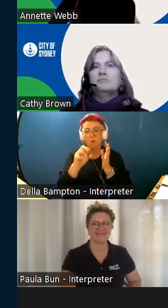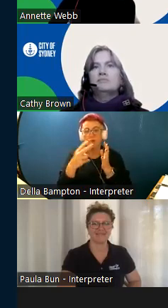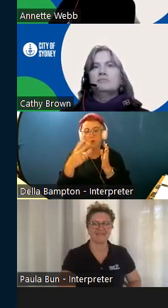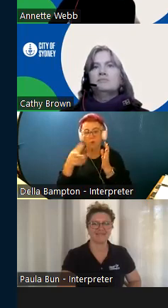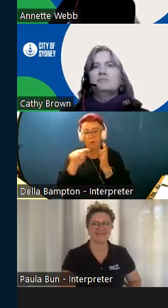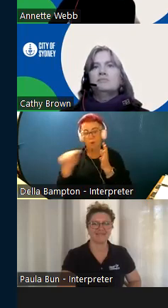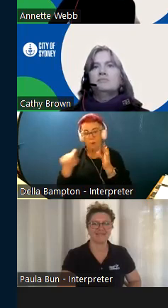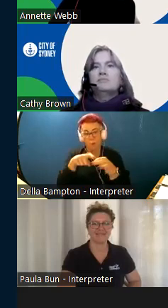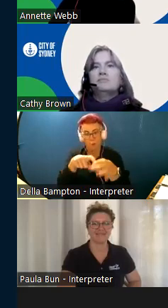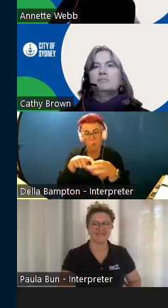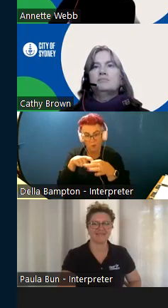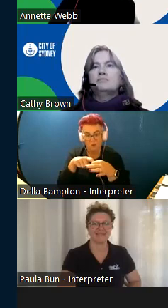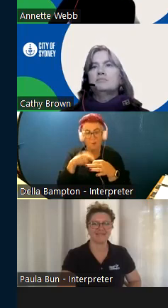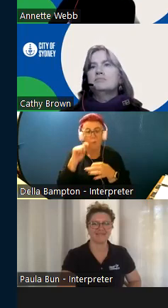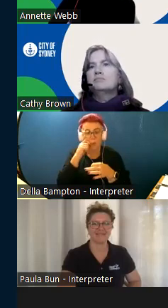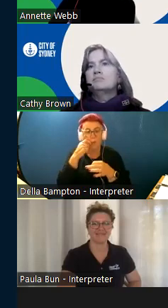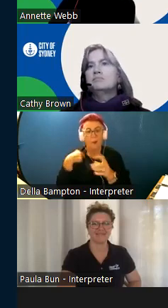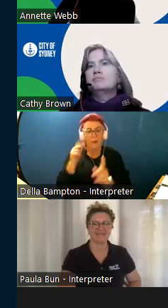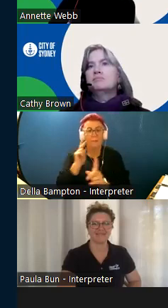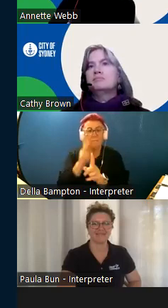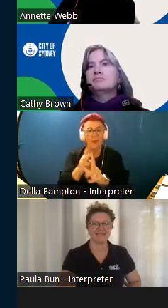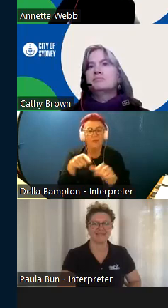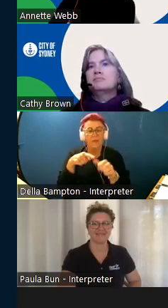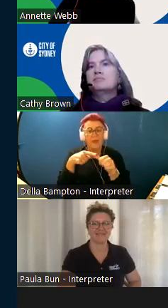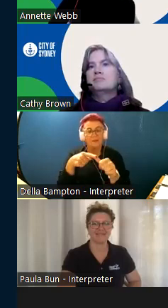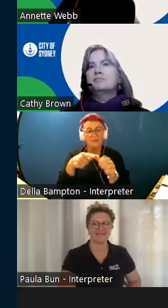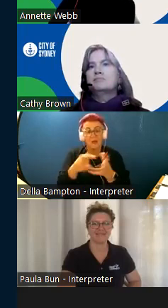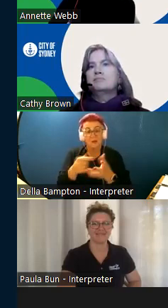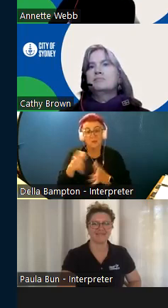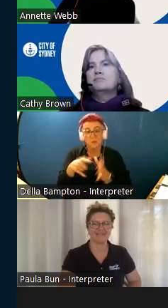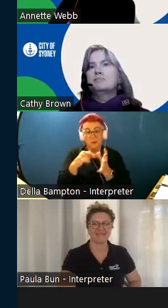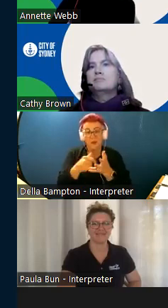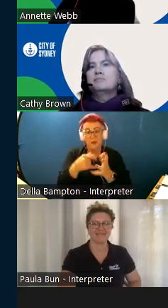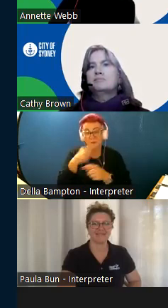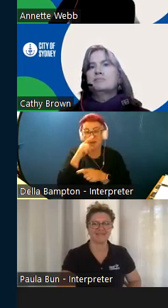we wish you all the best with your applications. Thanks very much.